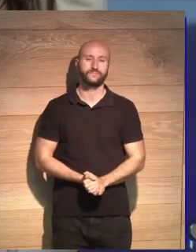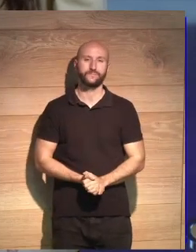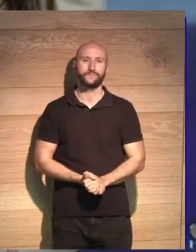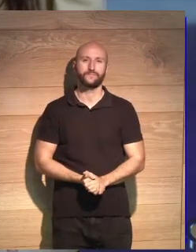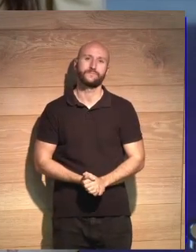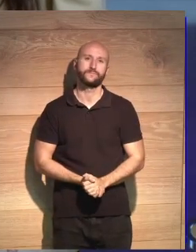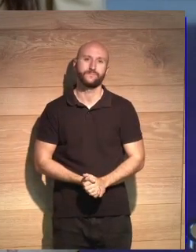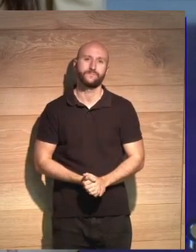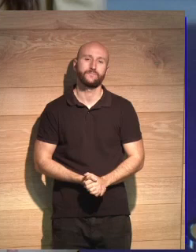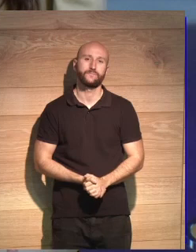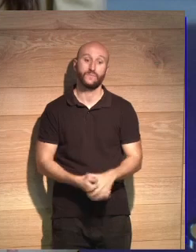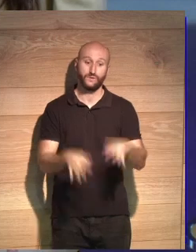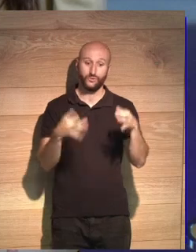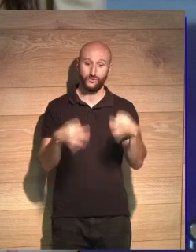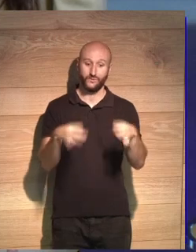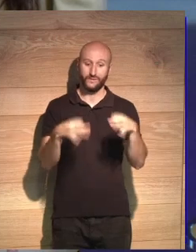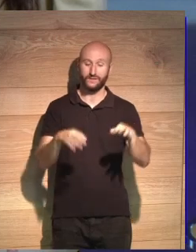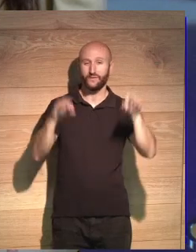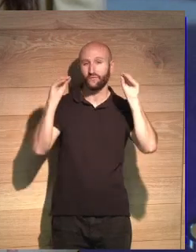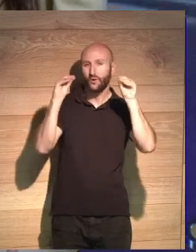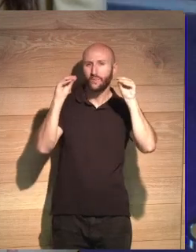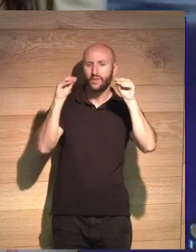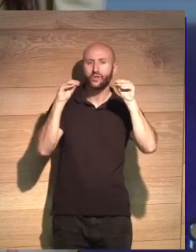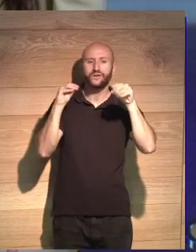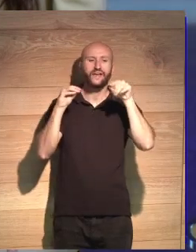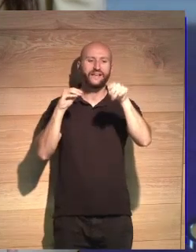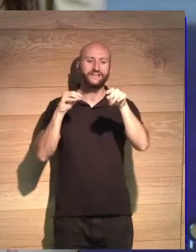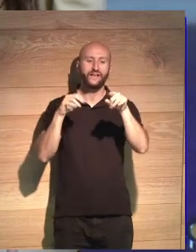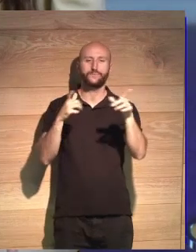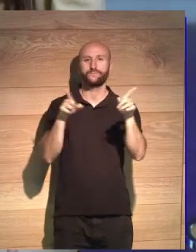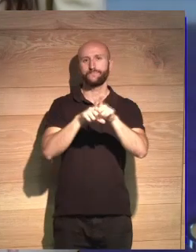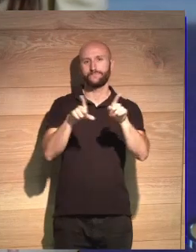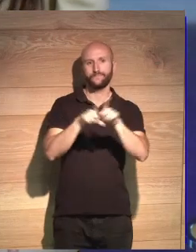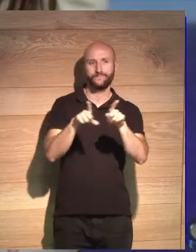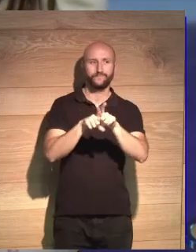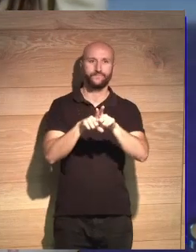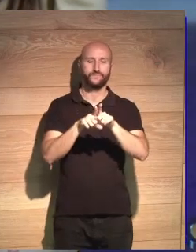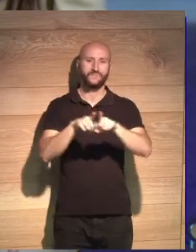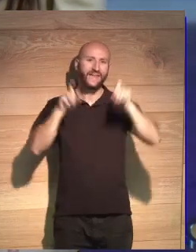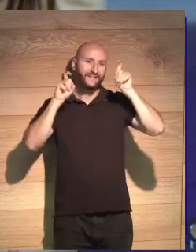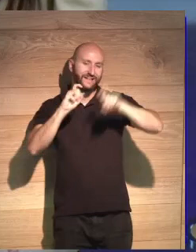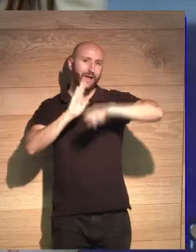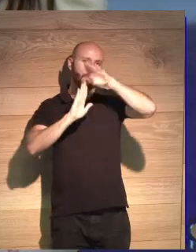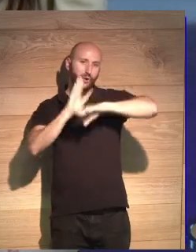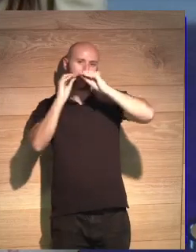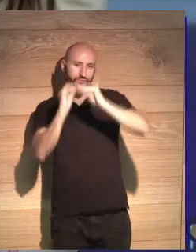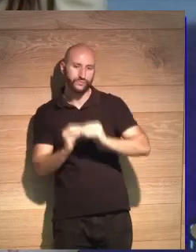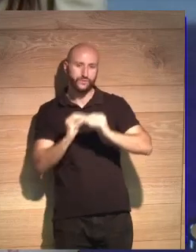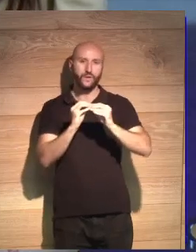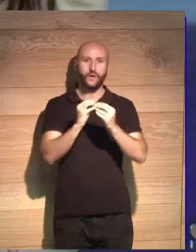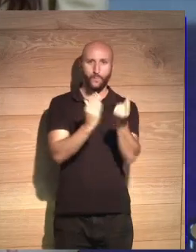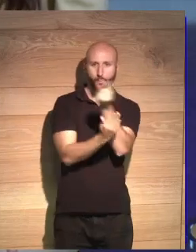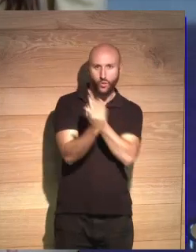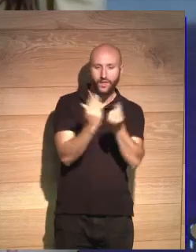studying a master's degree, and what they usually find in this type of education is about